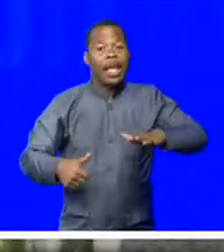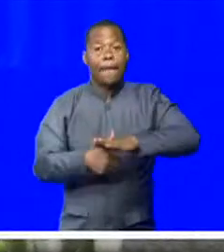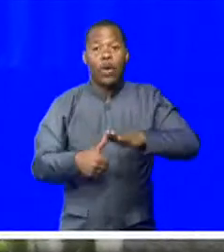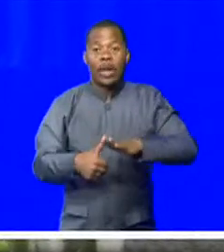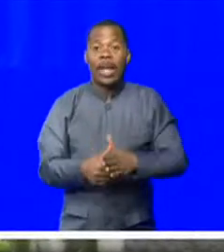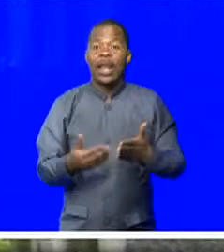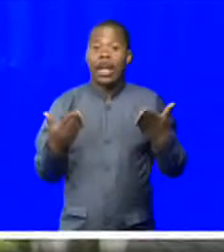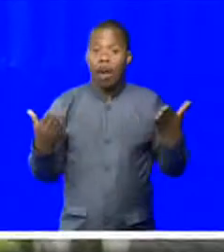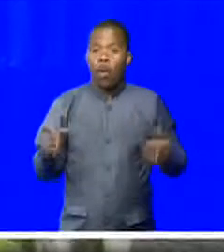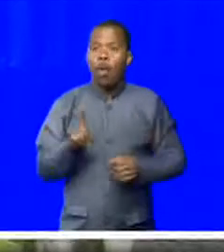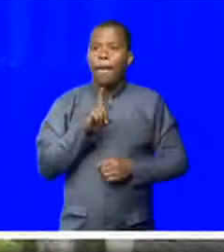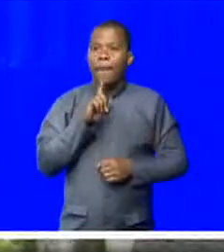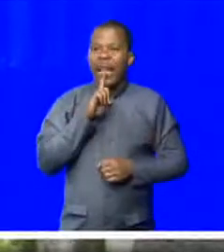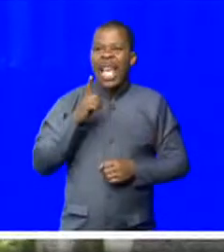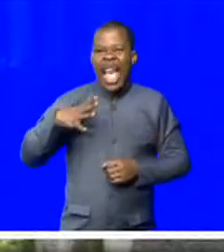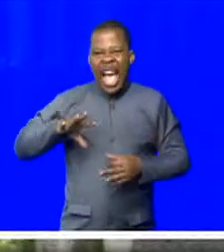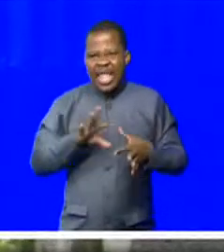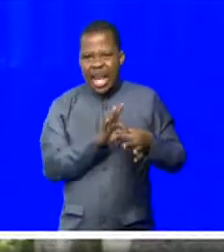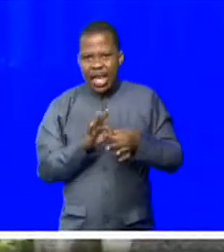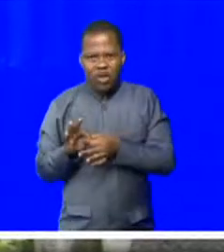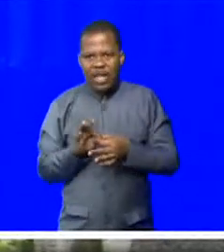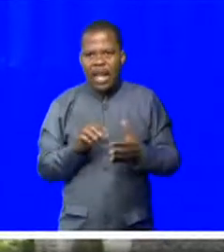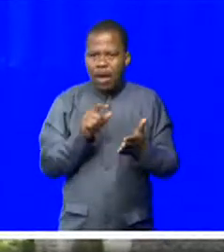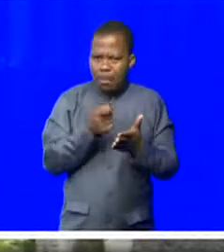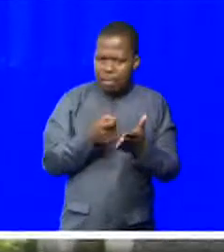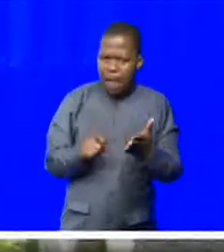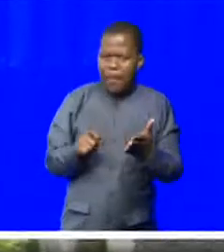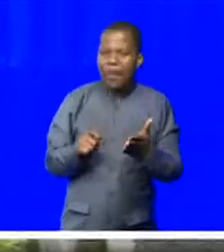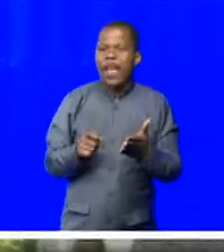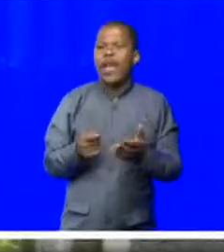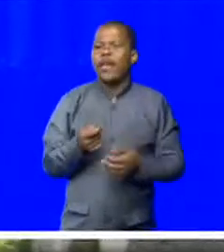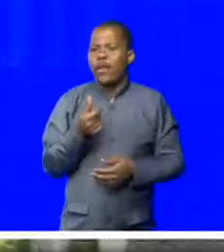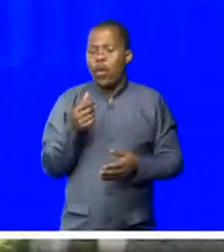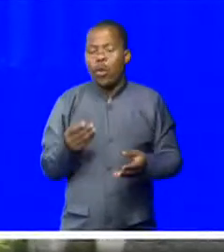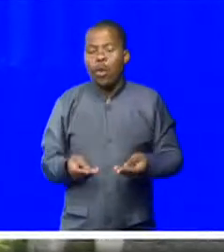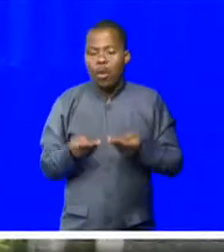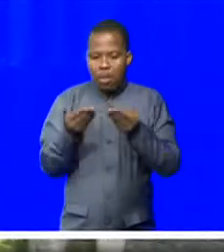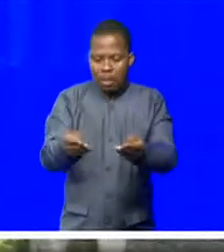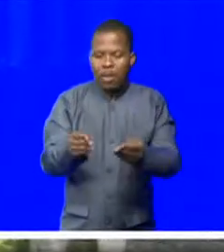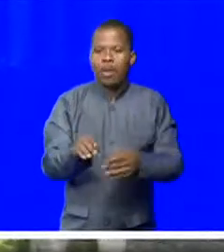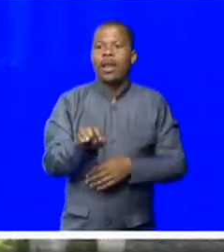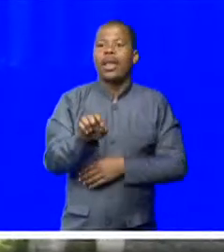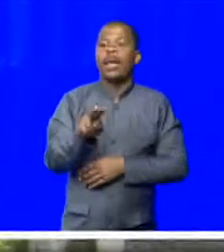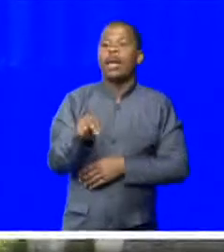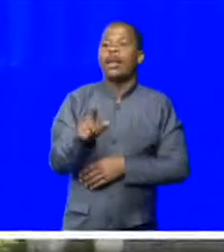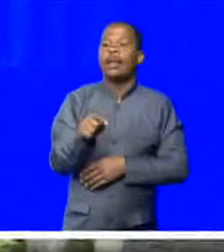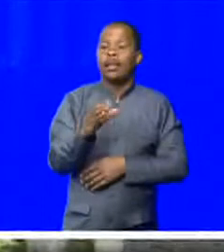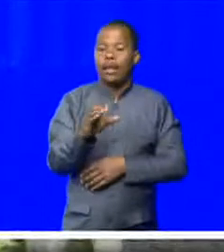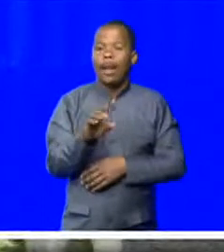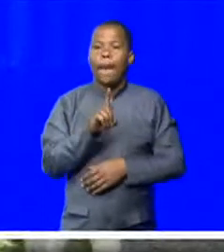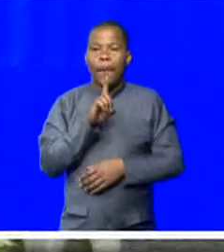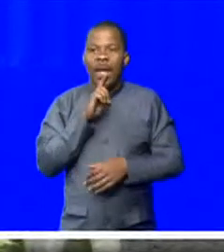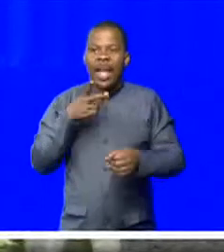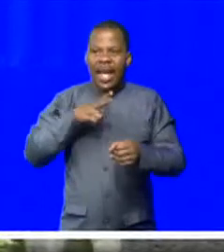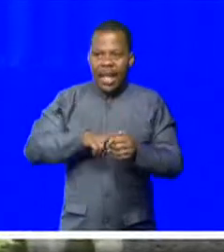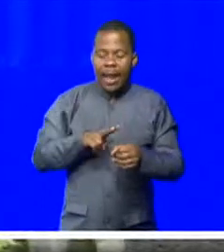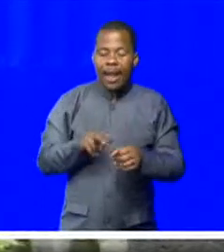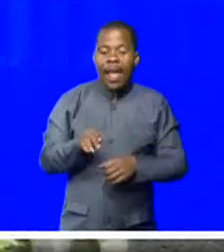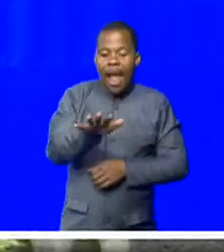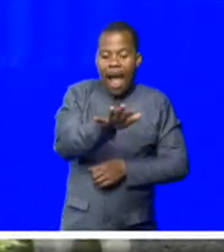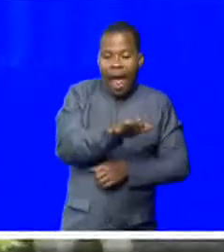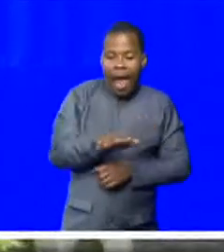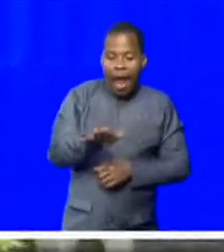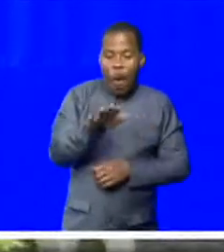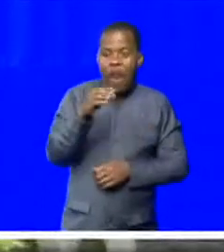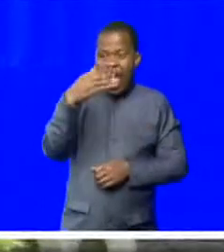who are able to transfer them to the National Archives for long-term preservation and posterity. Within government, we are trying